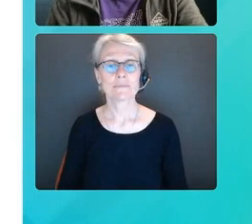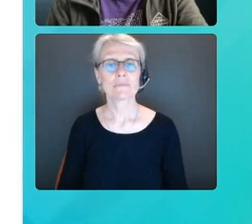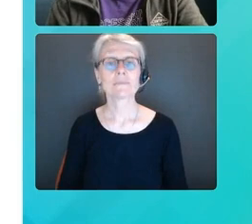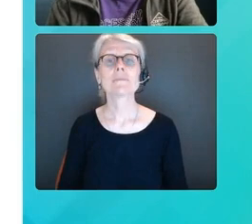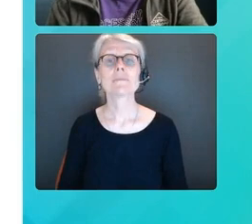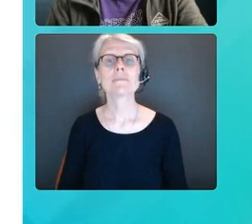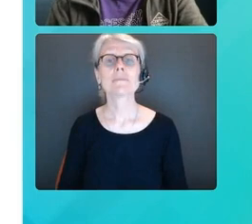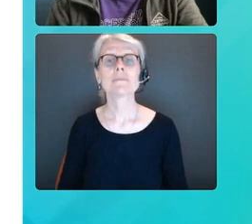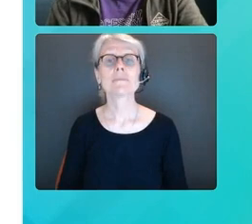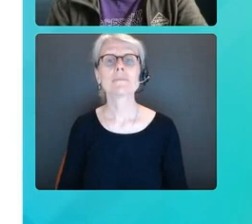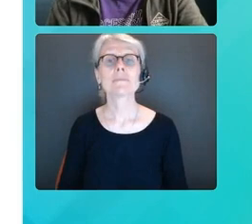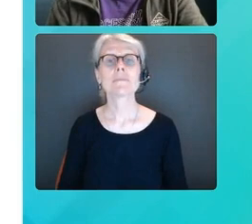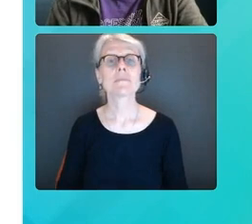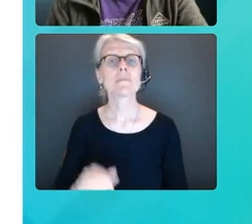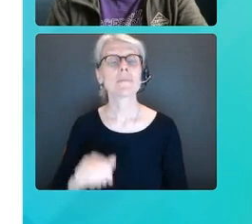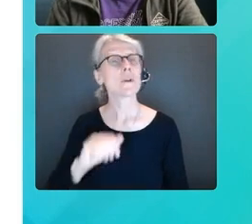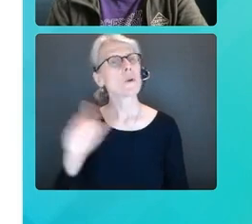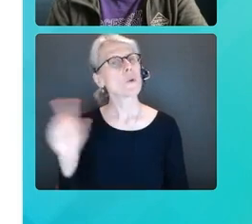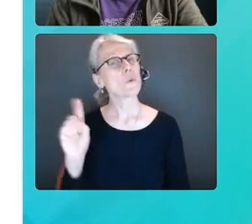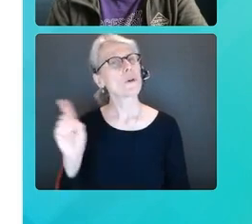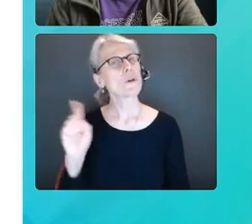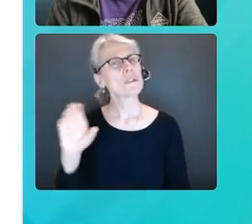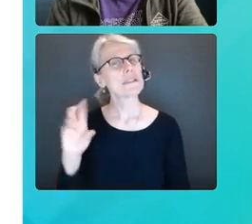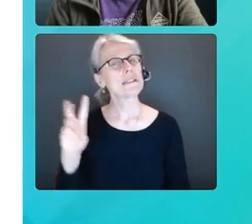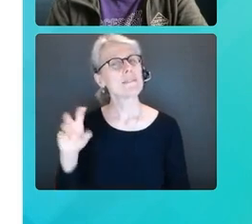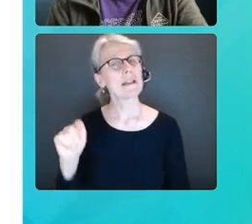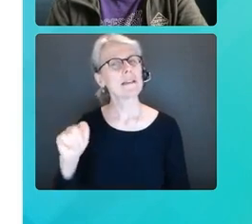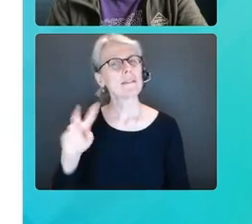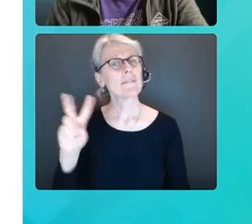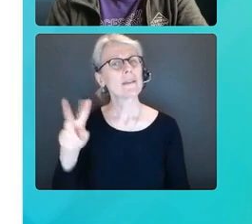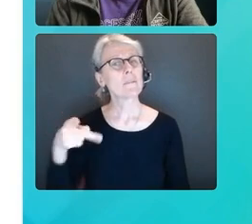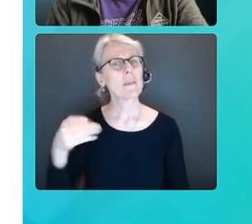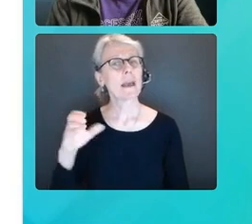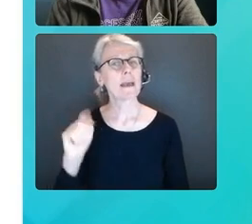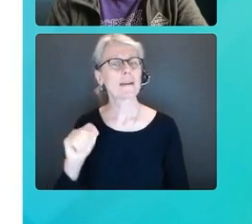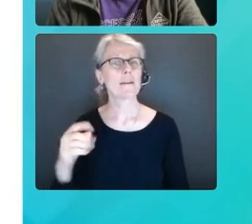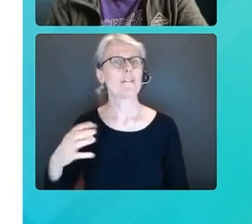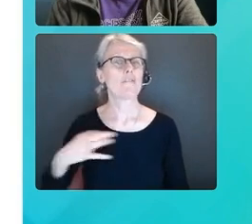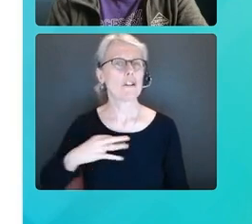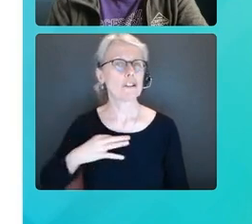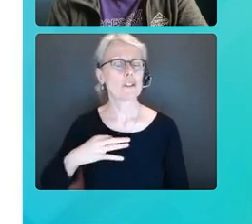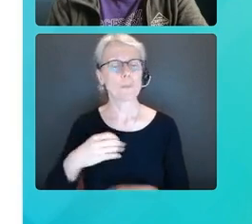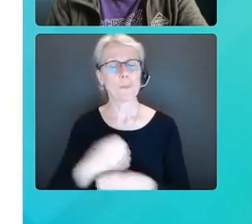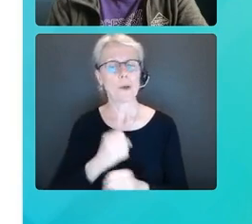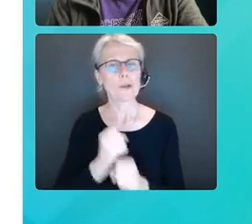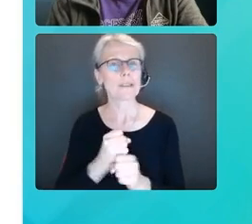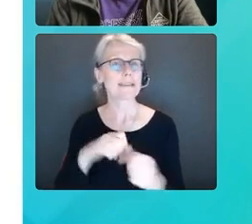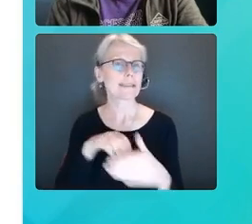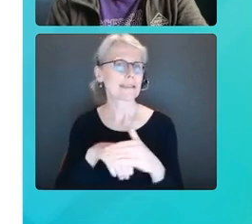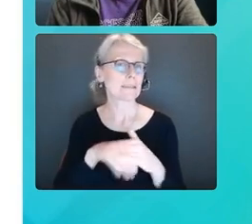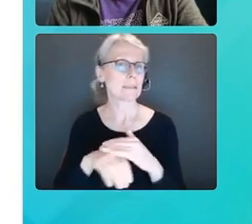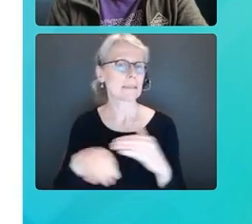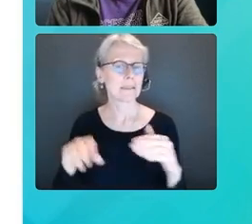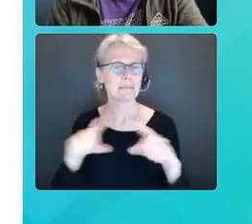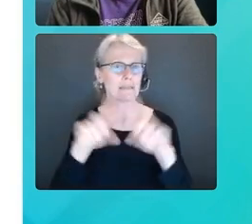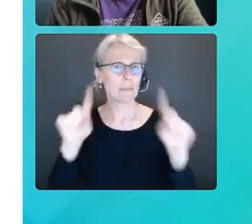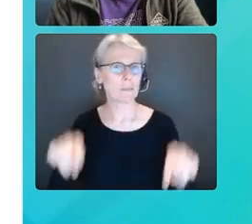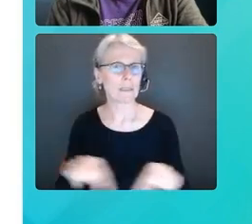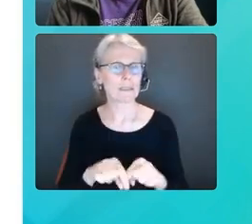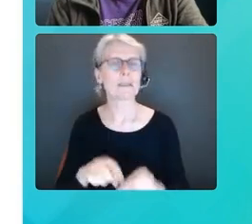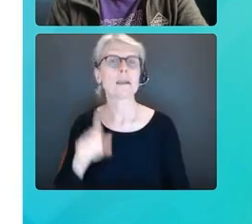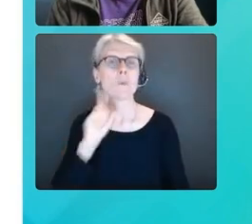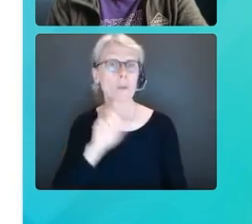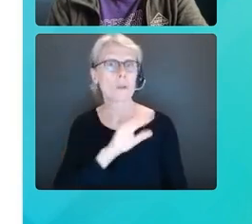Where can I find Cvent's VPATs or voluntary product accessibility templates? I mentioned that accessibility hub we're going to create on our public